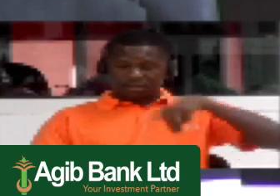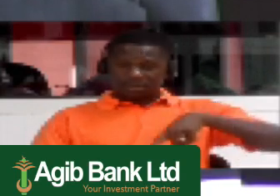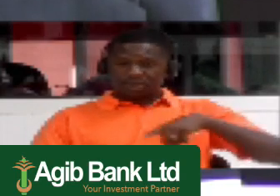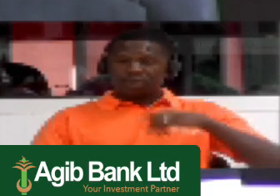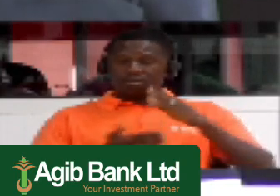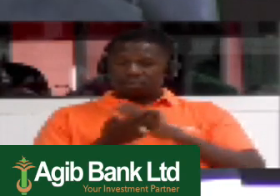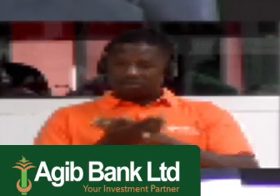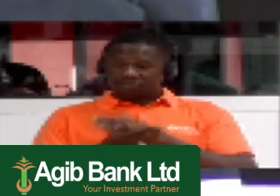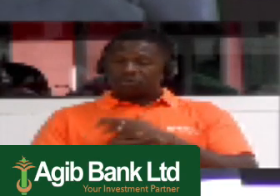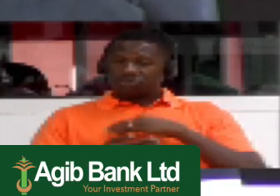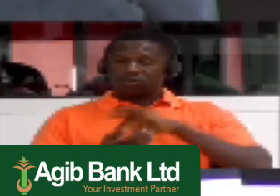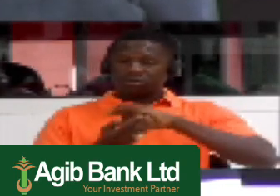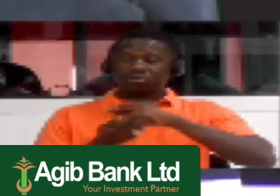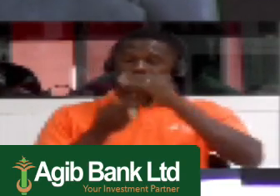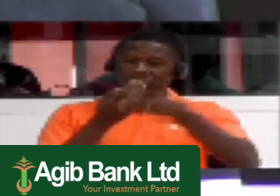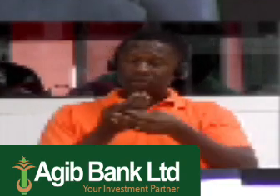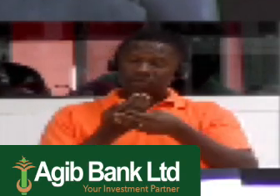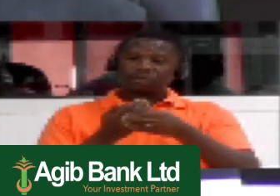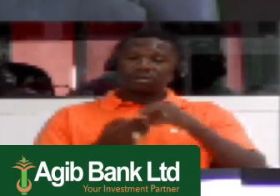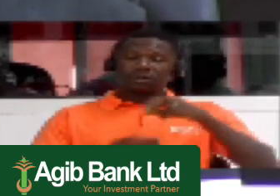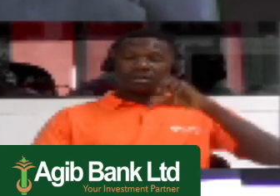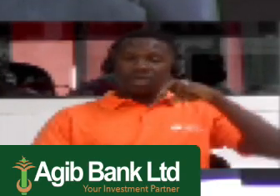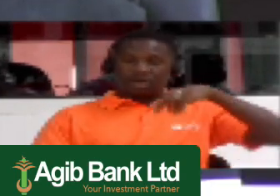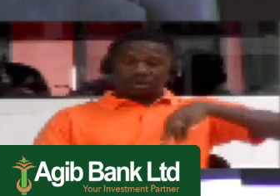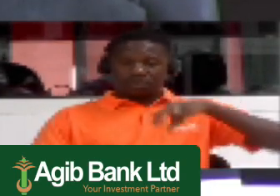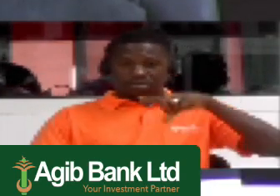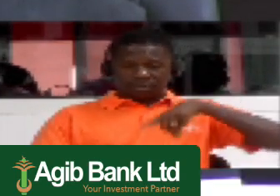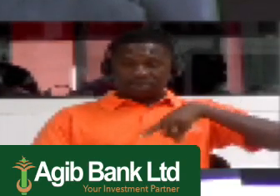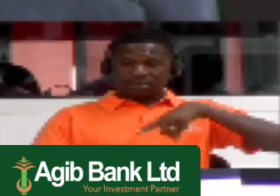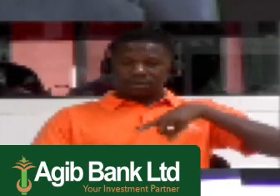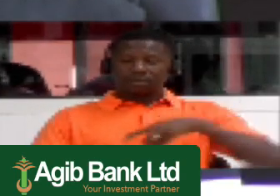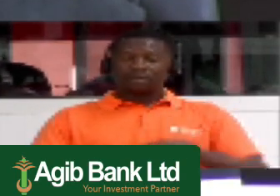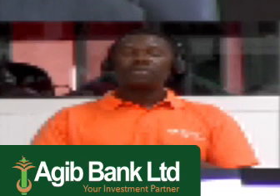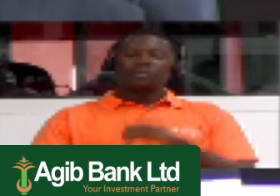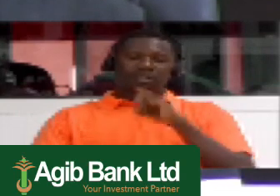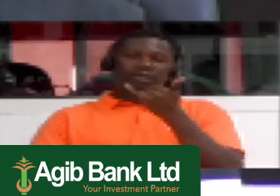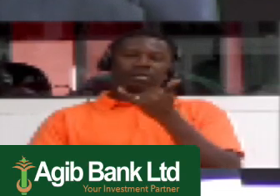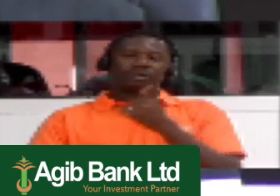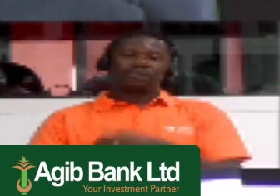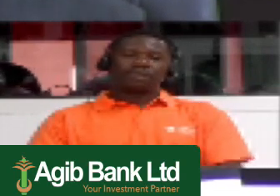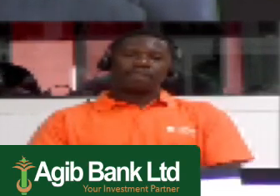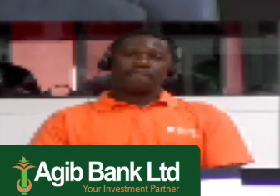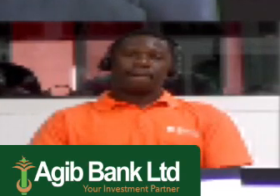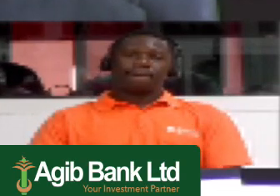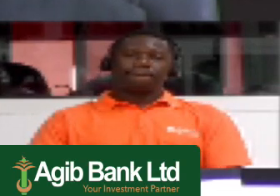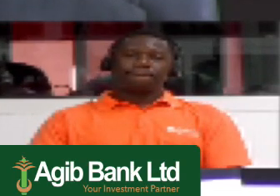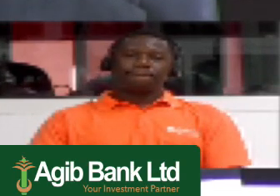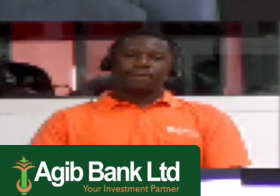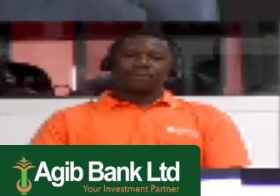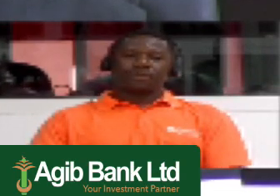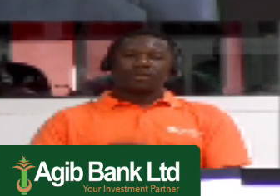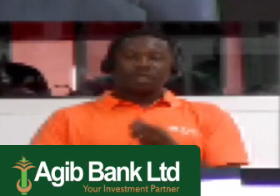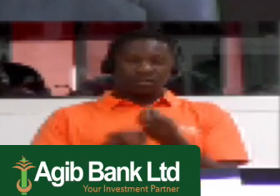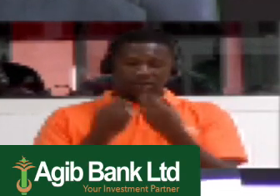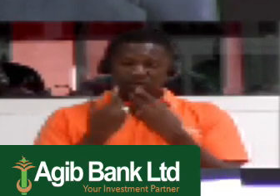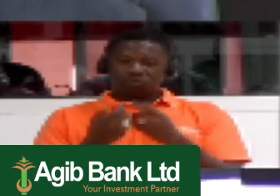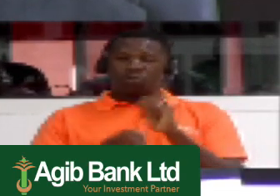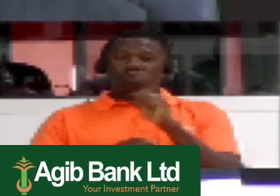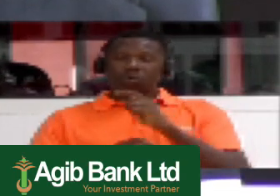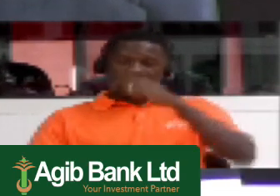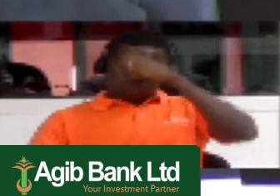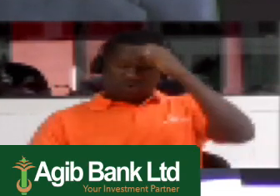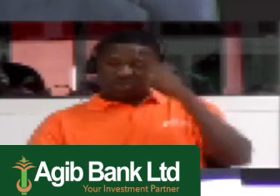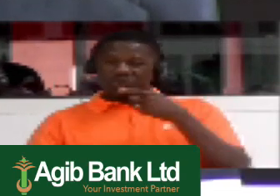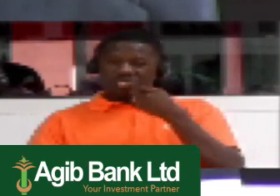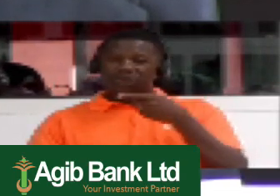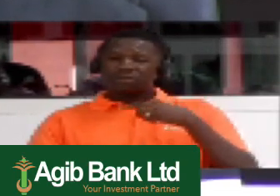bitala sojaro la police bundala ka fu bunda me military police. Ah. Yes. Can you tell us what duties you were doing as a